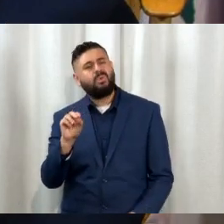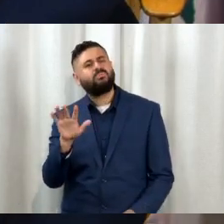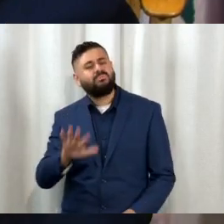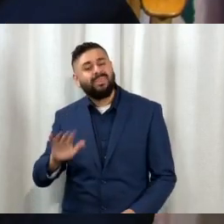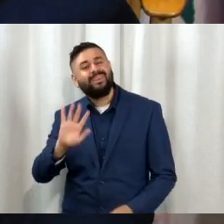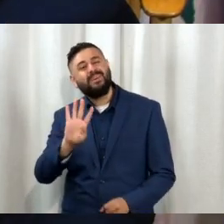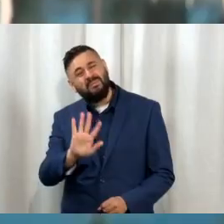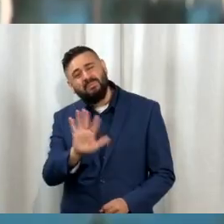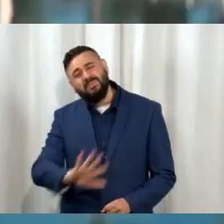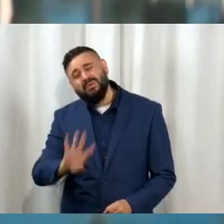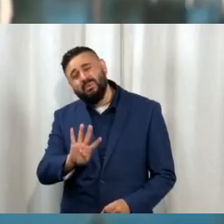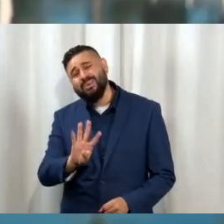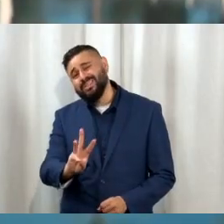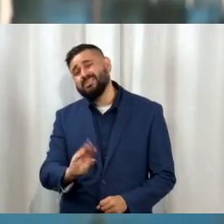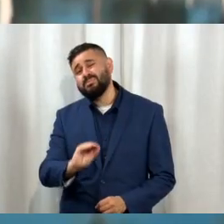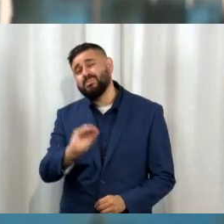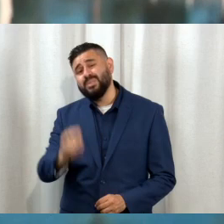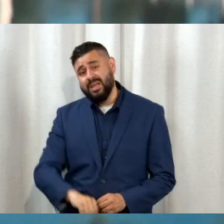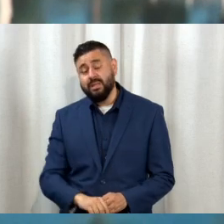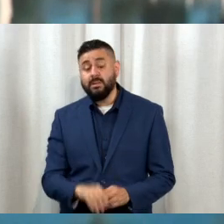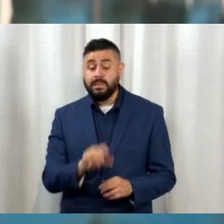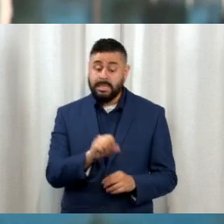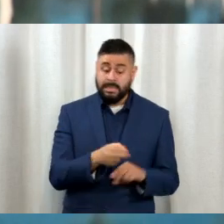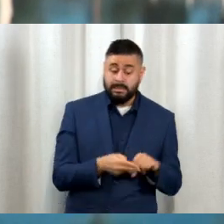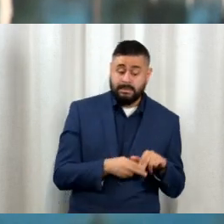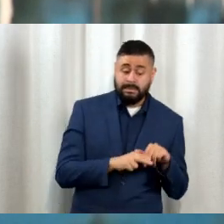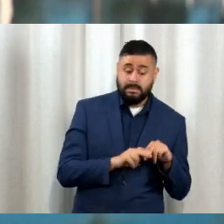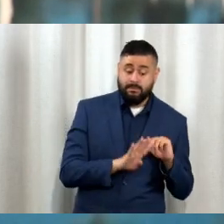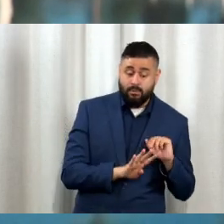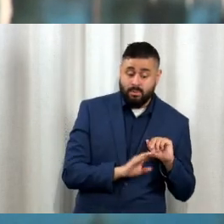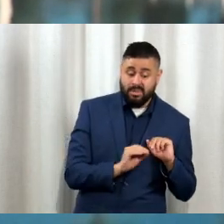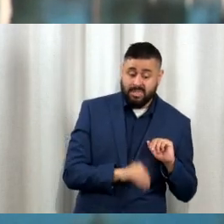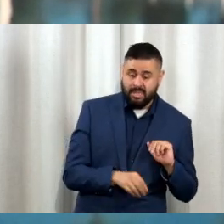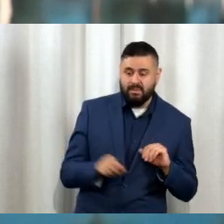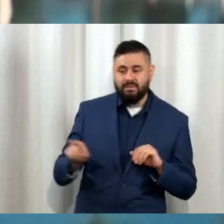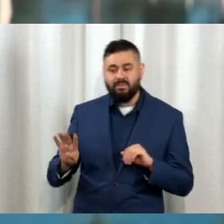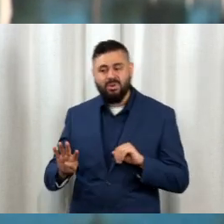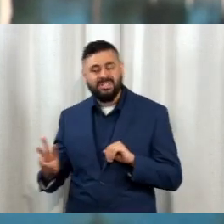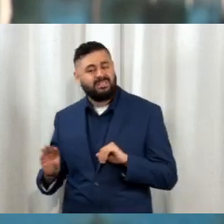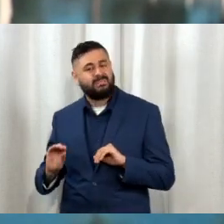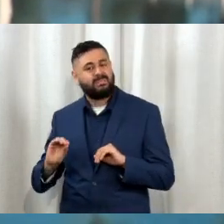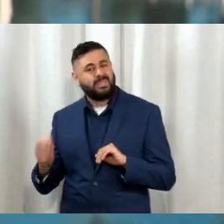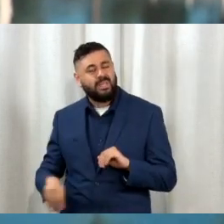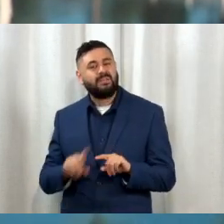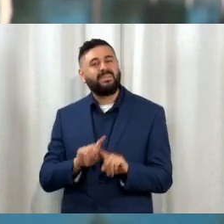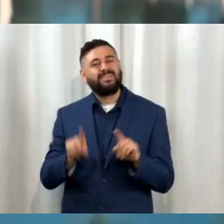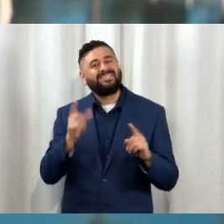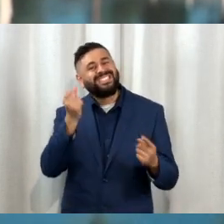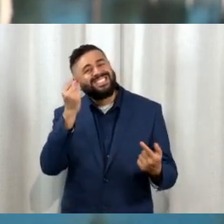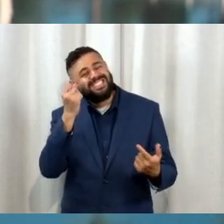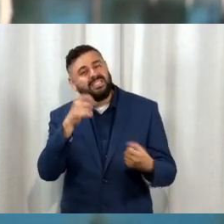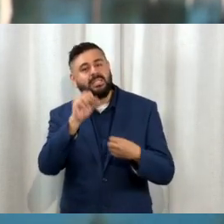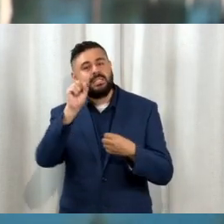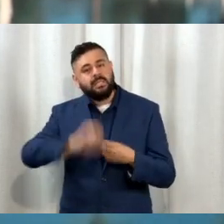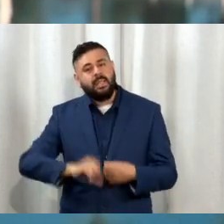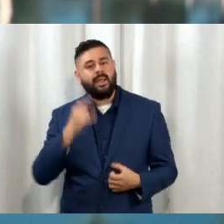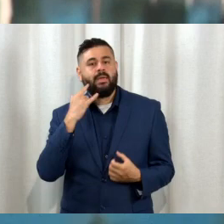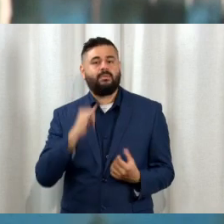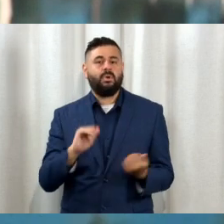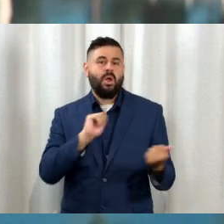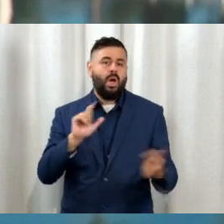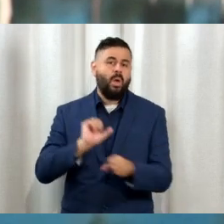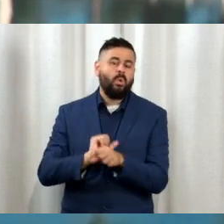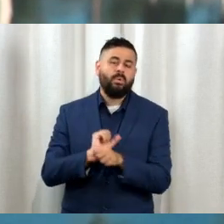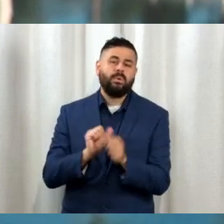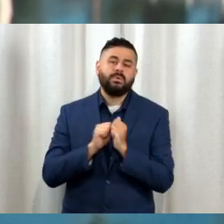46%. So even though our increase is smaller than some of our neighbors, it's important to note that this is a regional issue. We're all in it together.